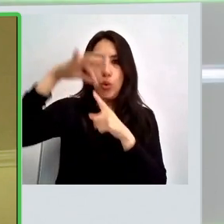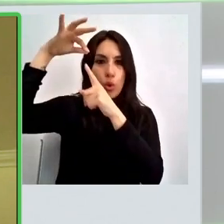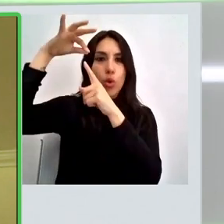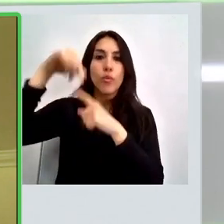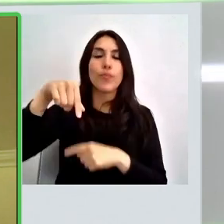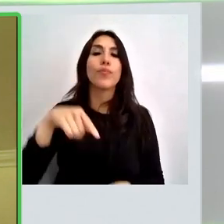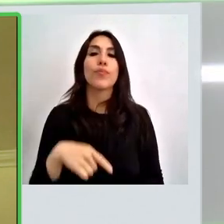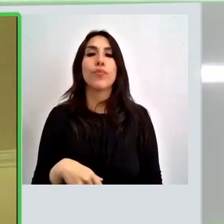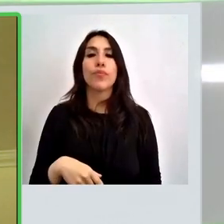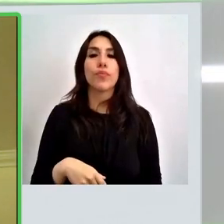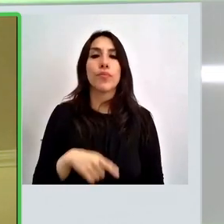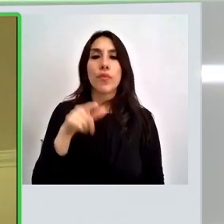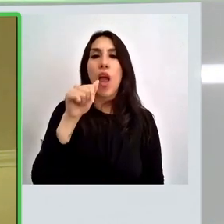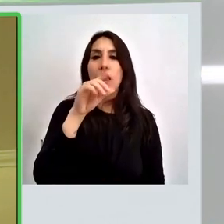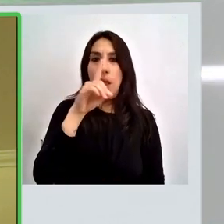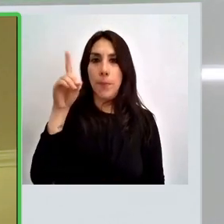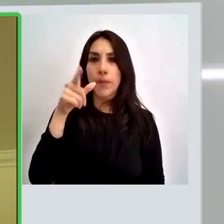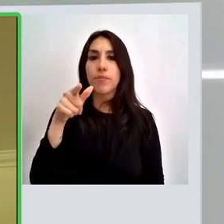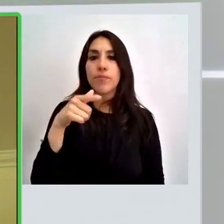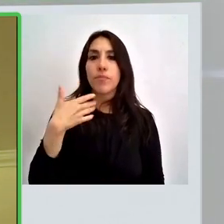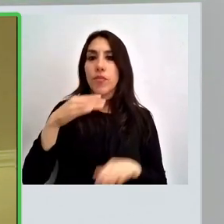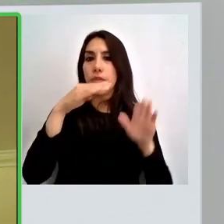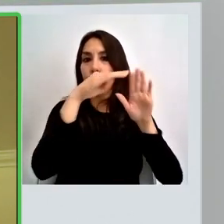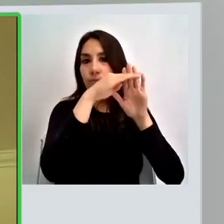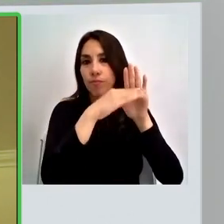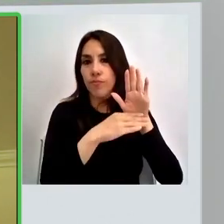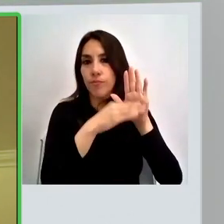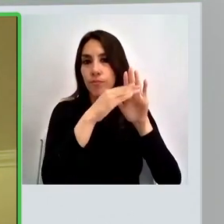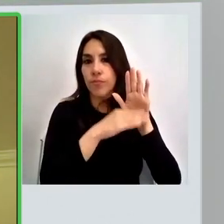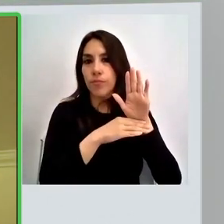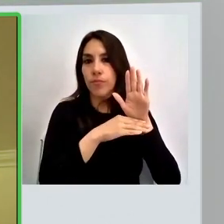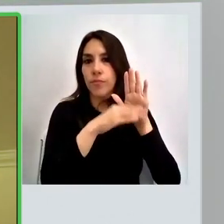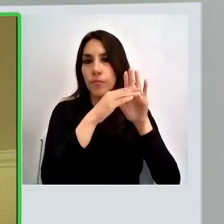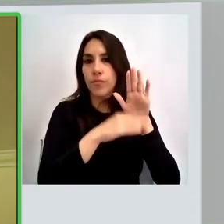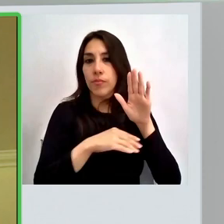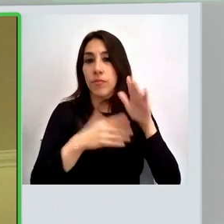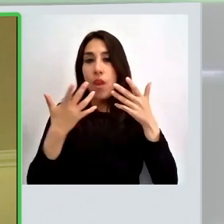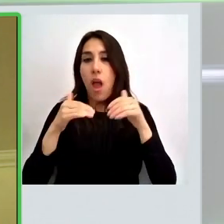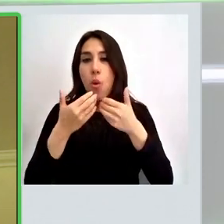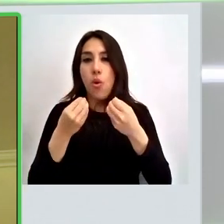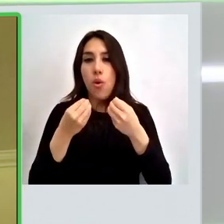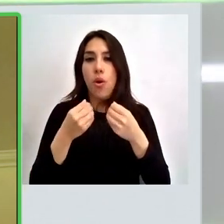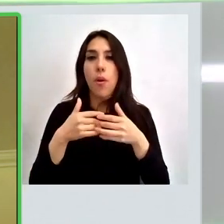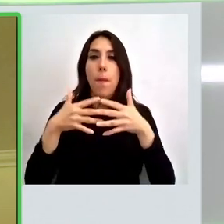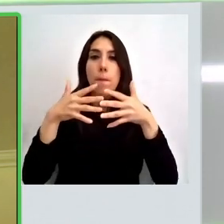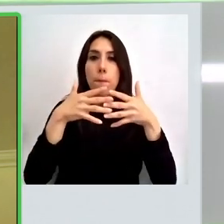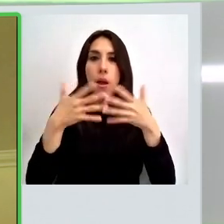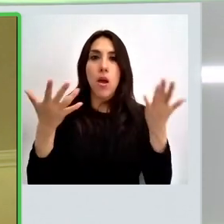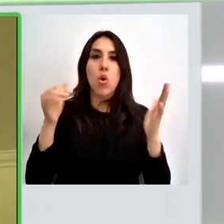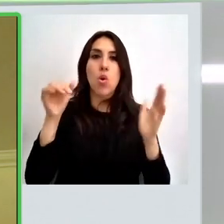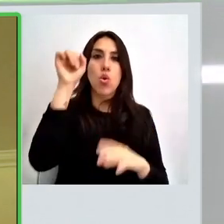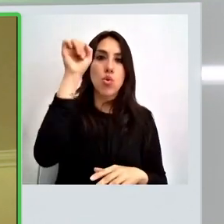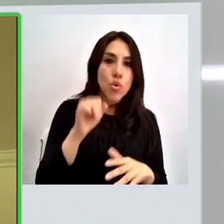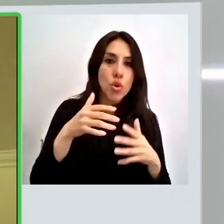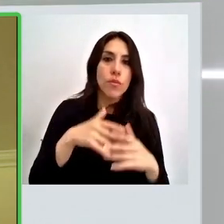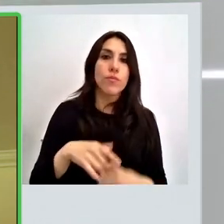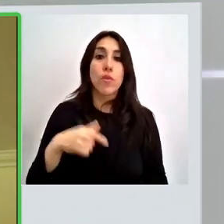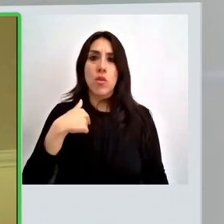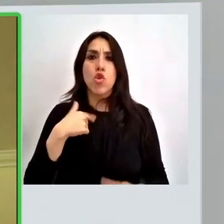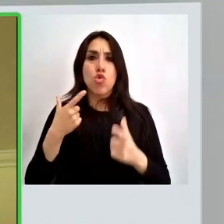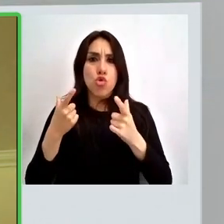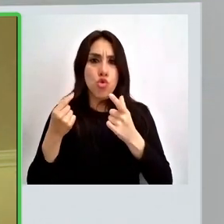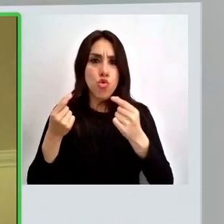say, were the thousands of persons with disabilities who for